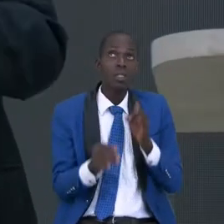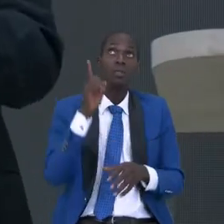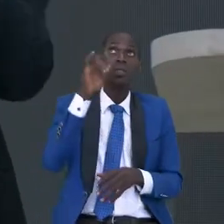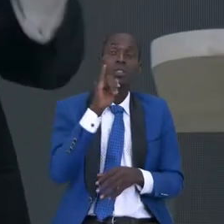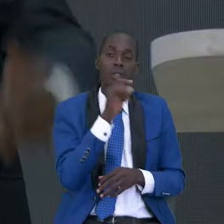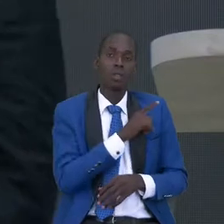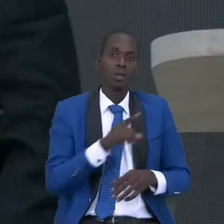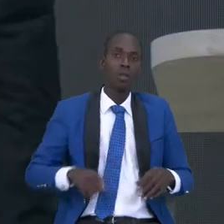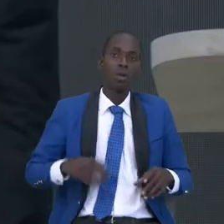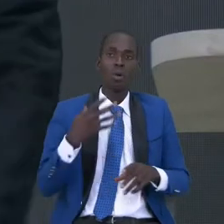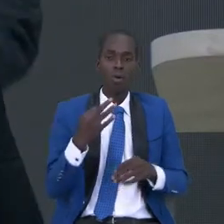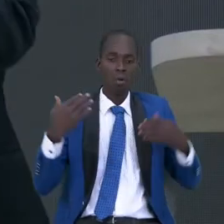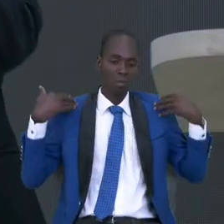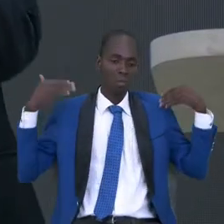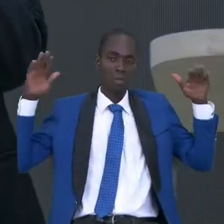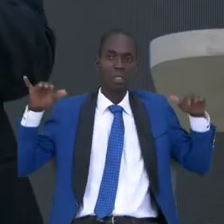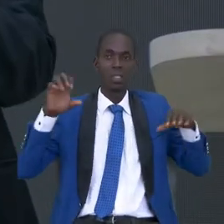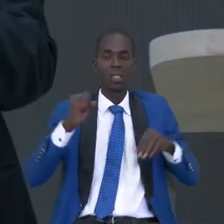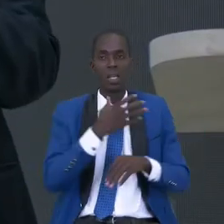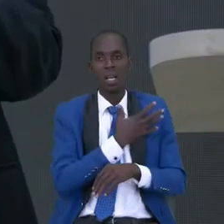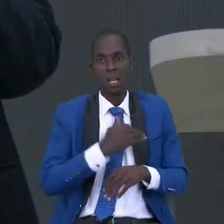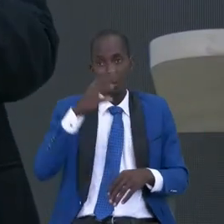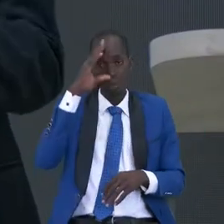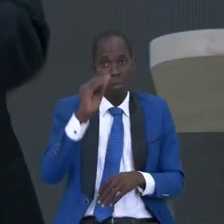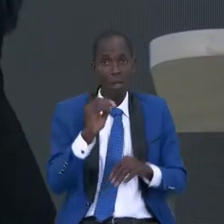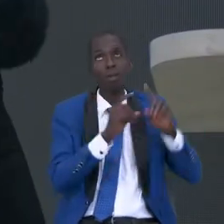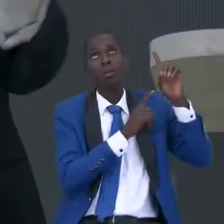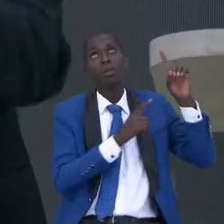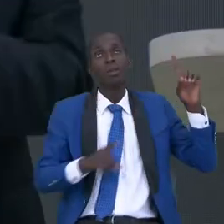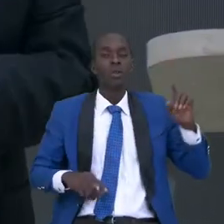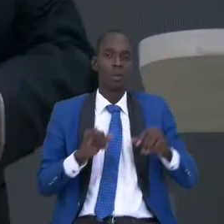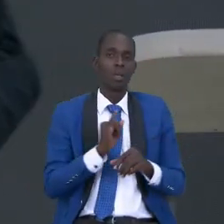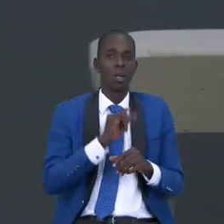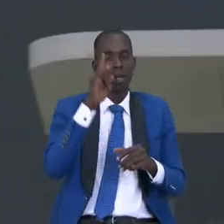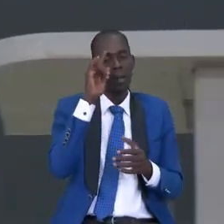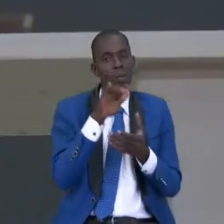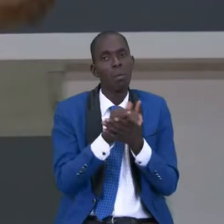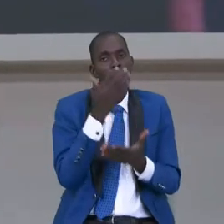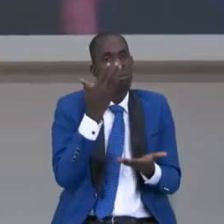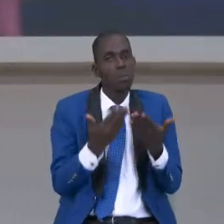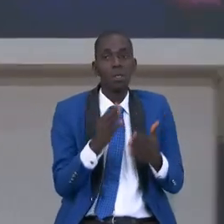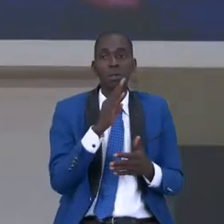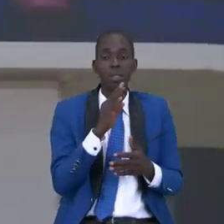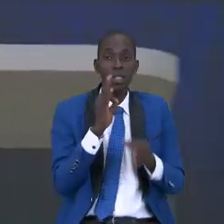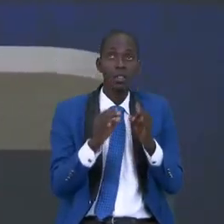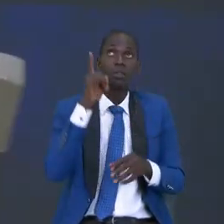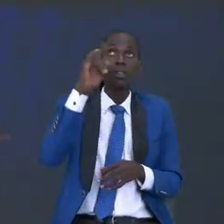Lord of angels and men, Lord, I believe. If he is Lord, the